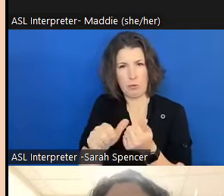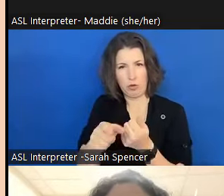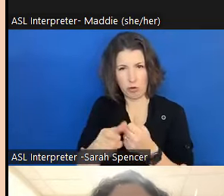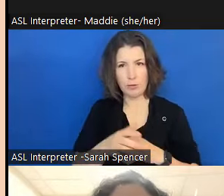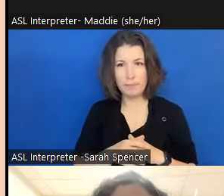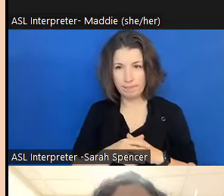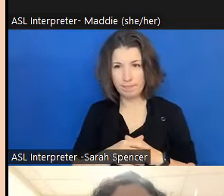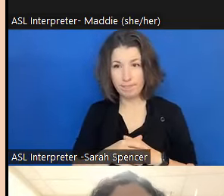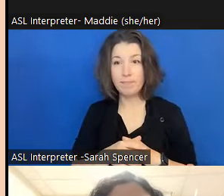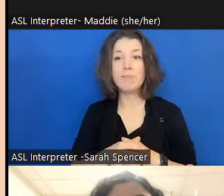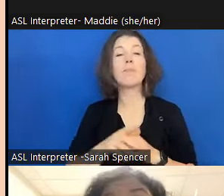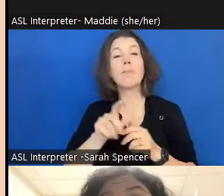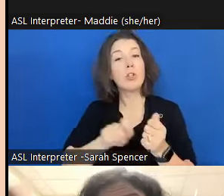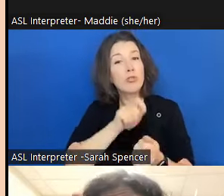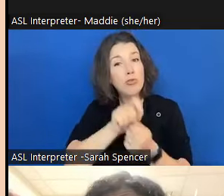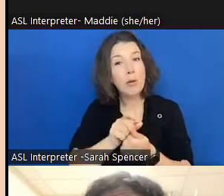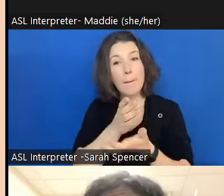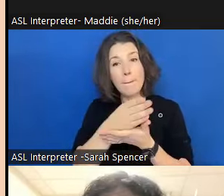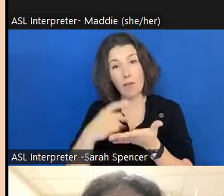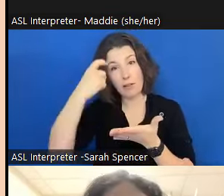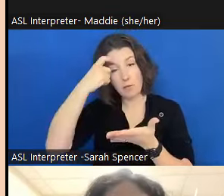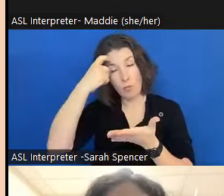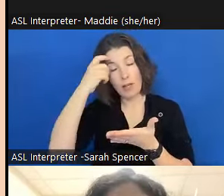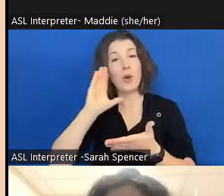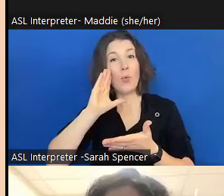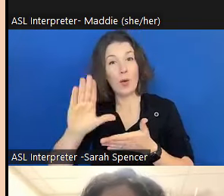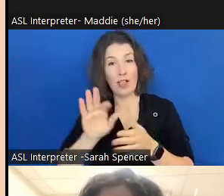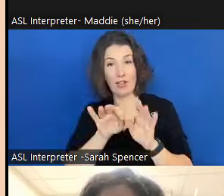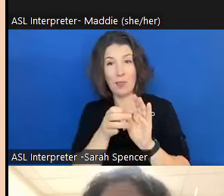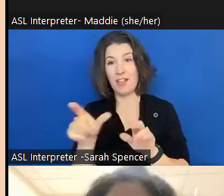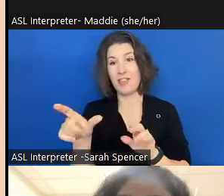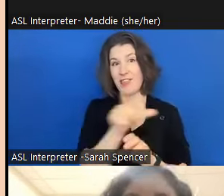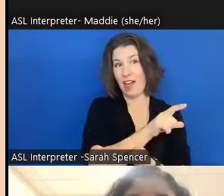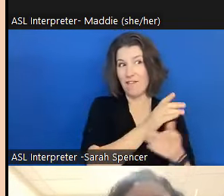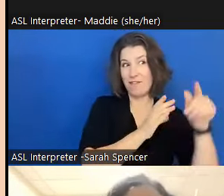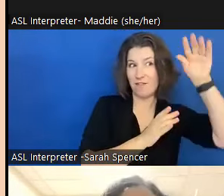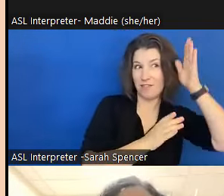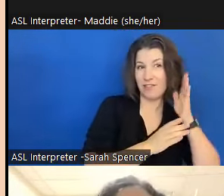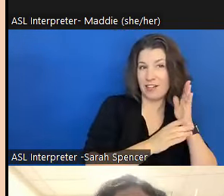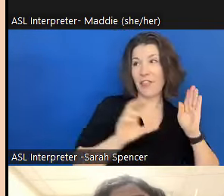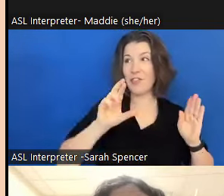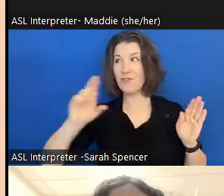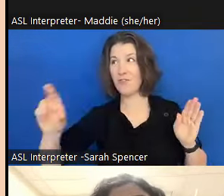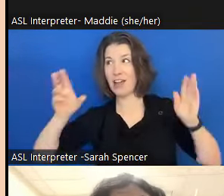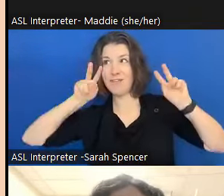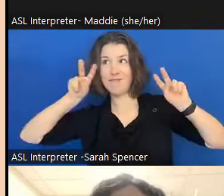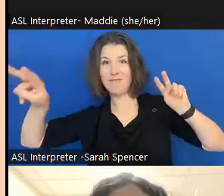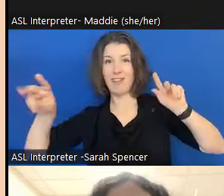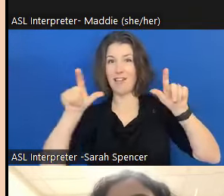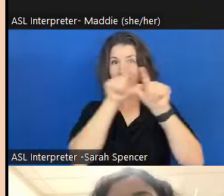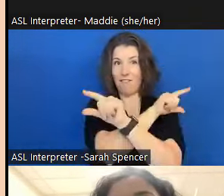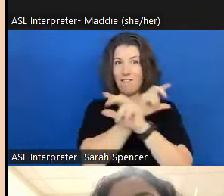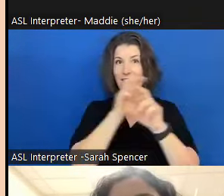parts of the brain that interpret your left side of your visual world and your right side of your visual world